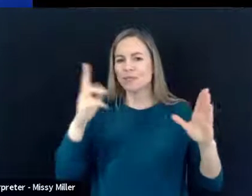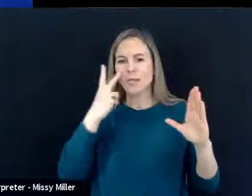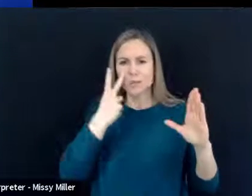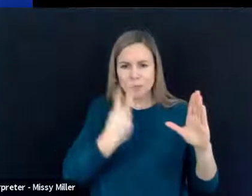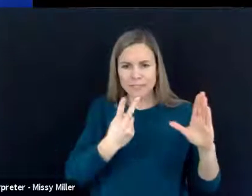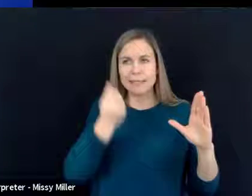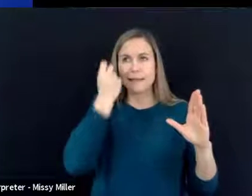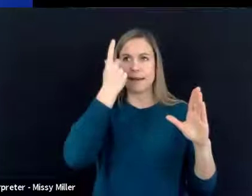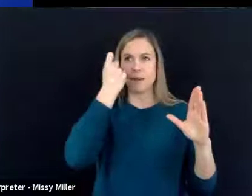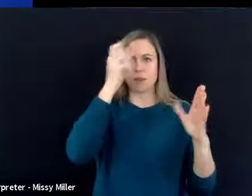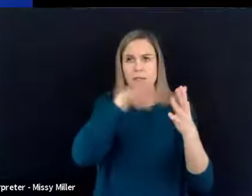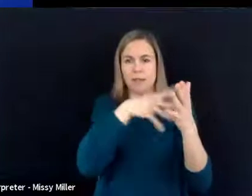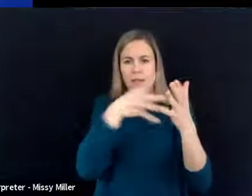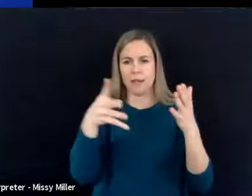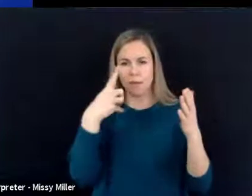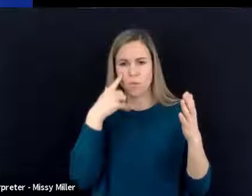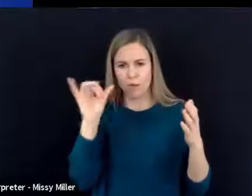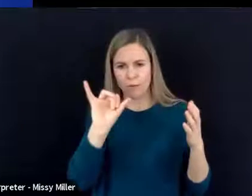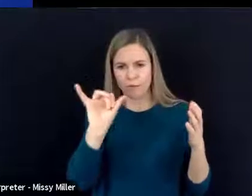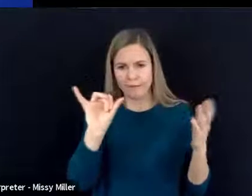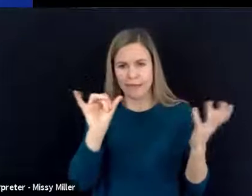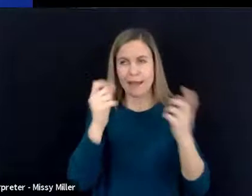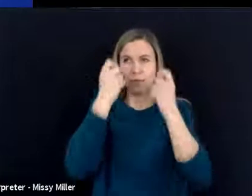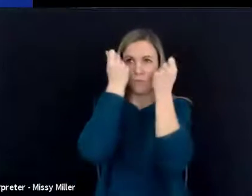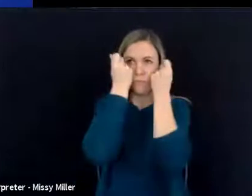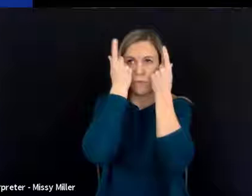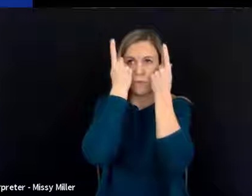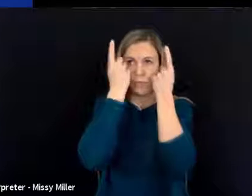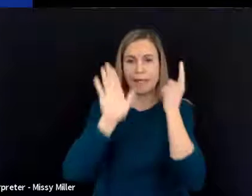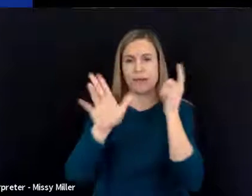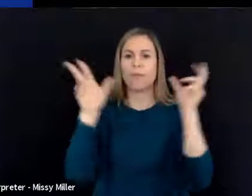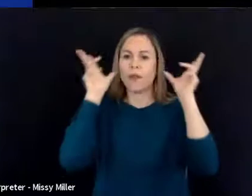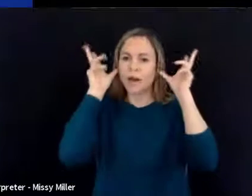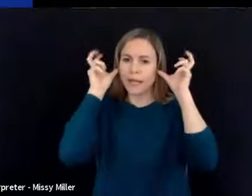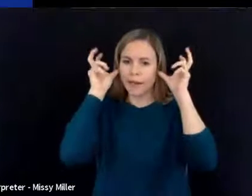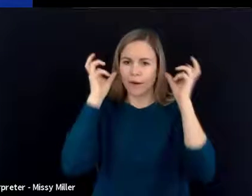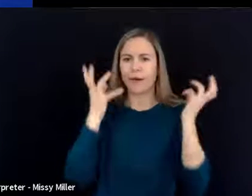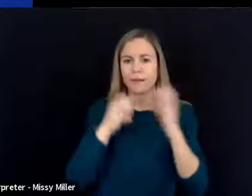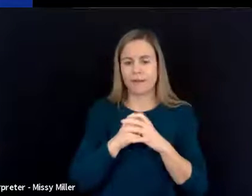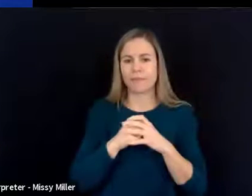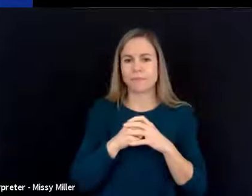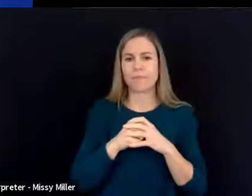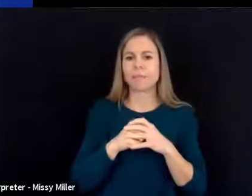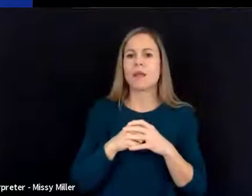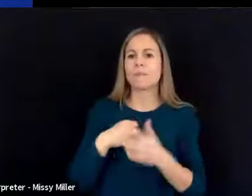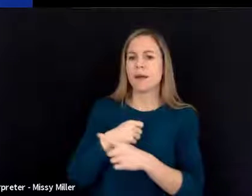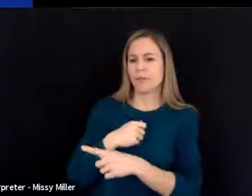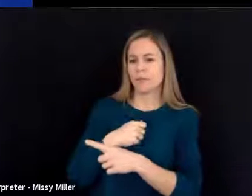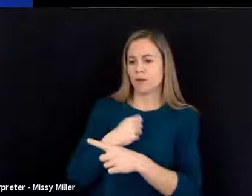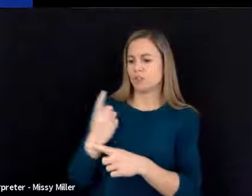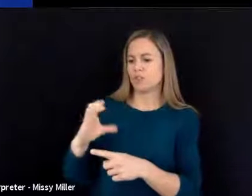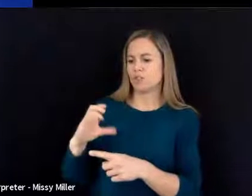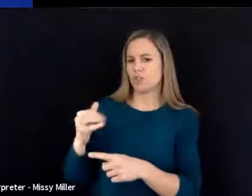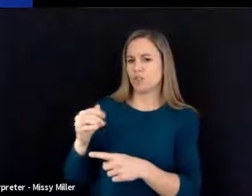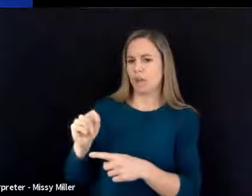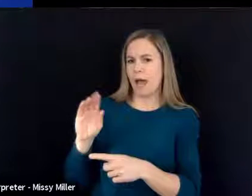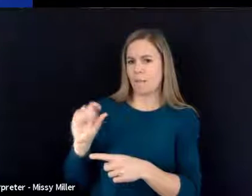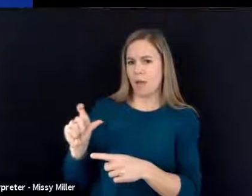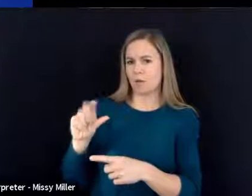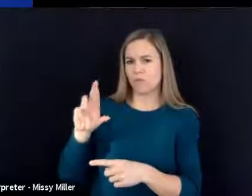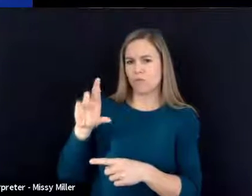understand, to comprehend hearing. But Robin does have a question here. I have one student I work